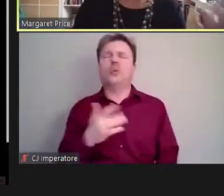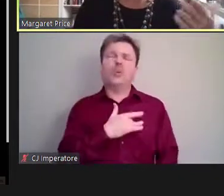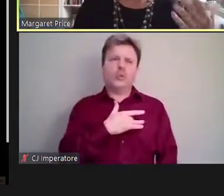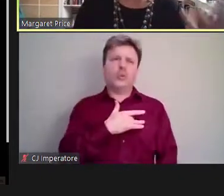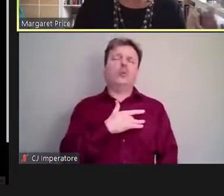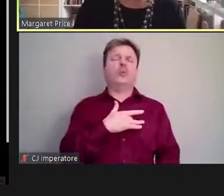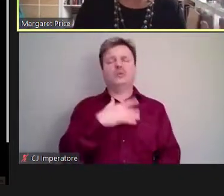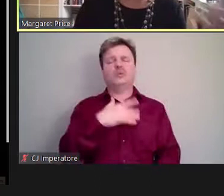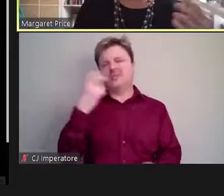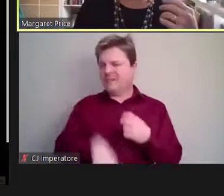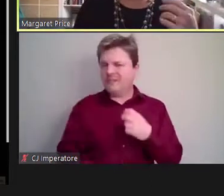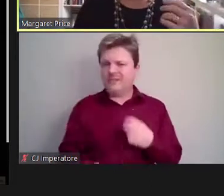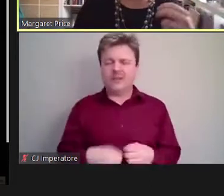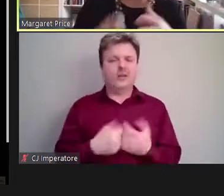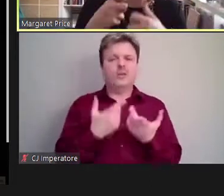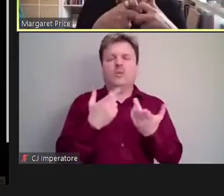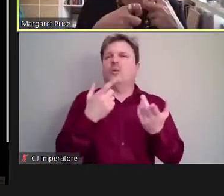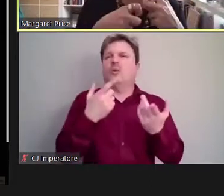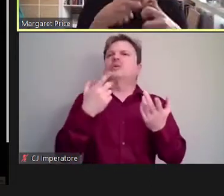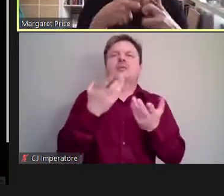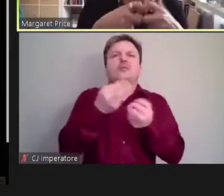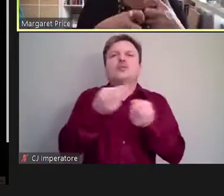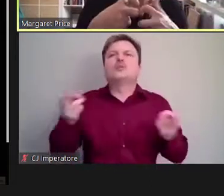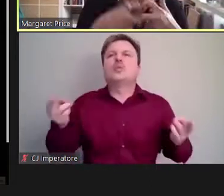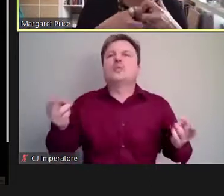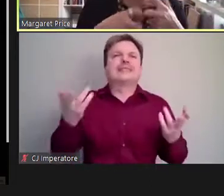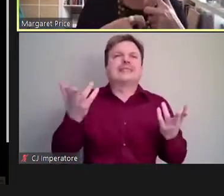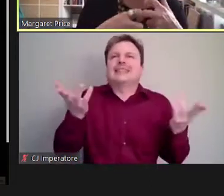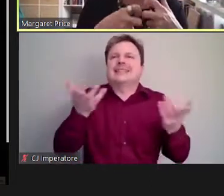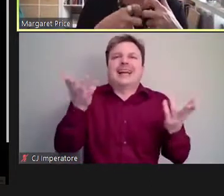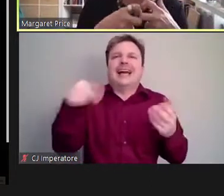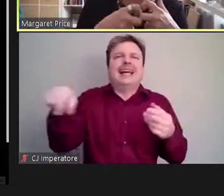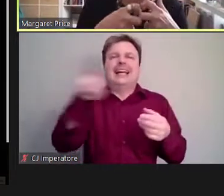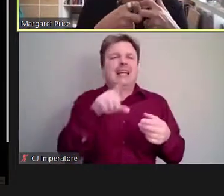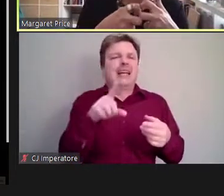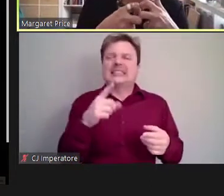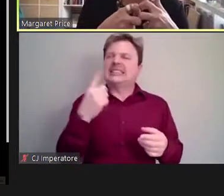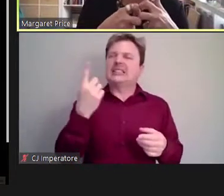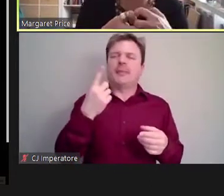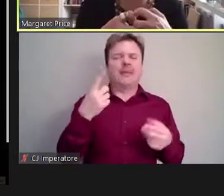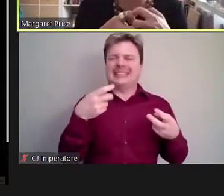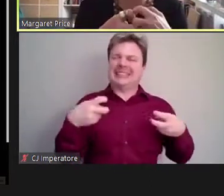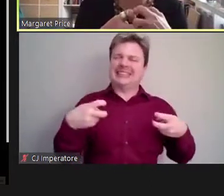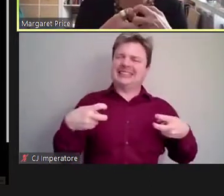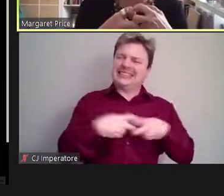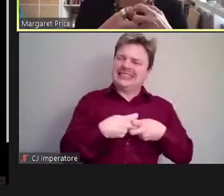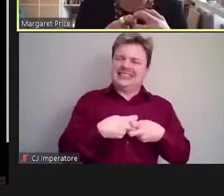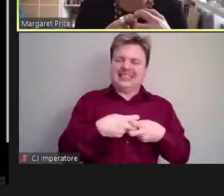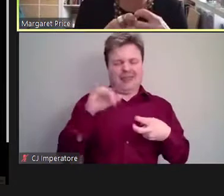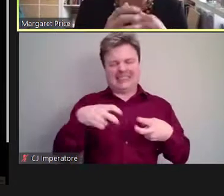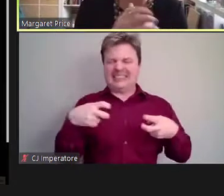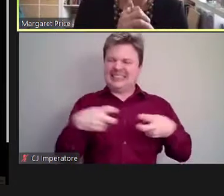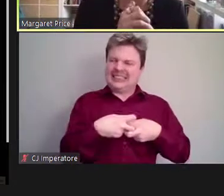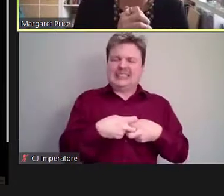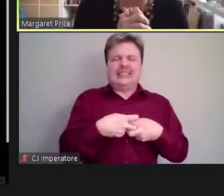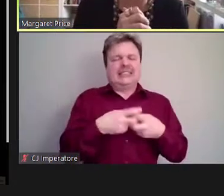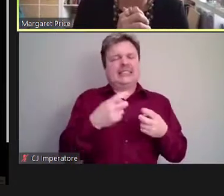can't figure out how to get. Whatever the conundrum is, the thing that really makes it just tough to deal